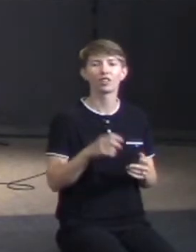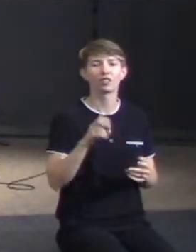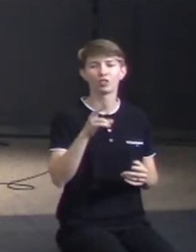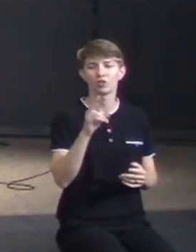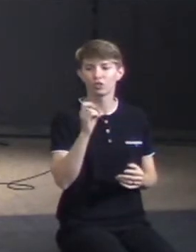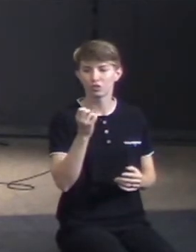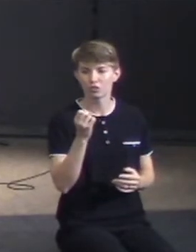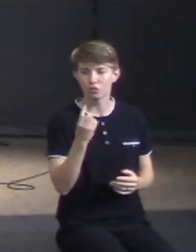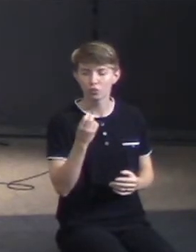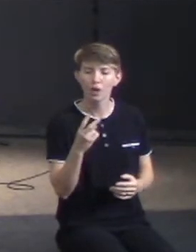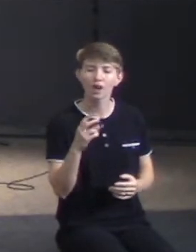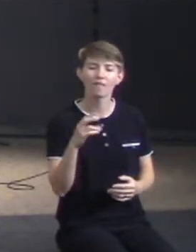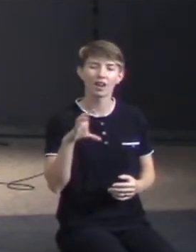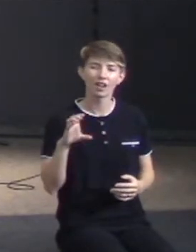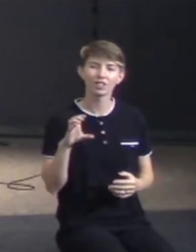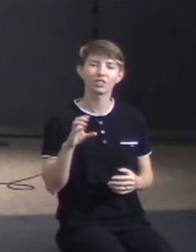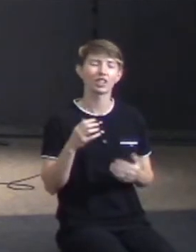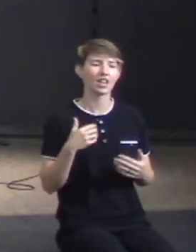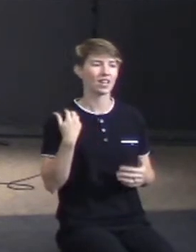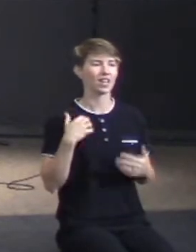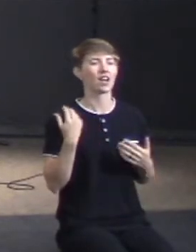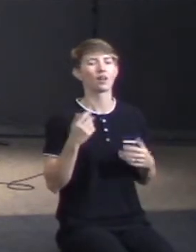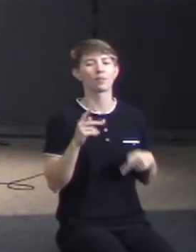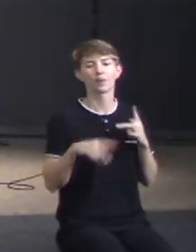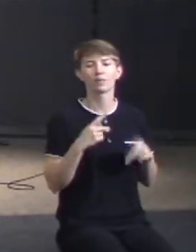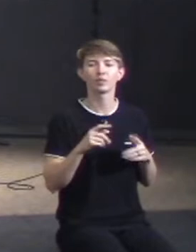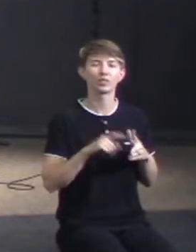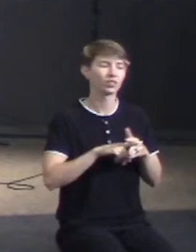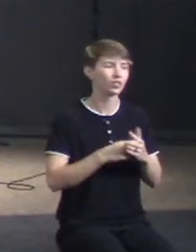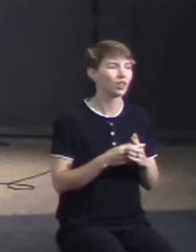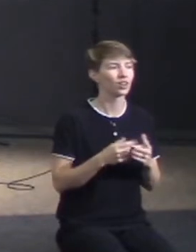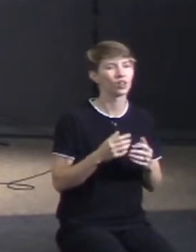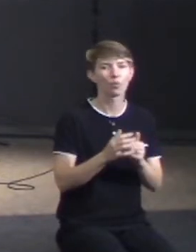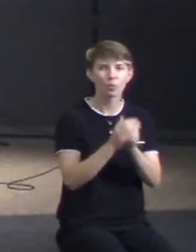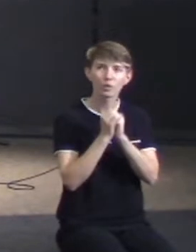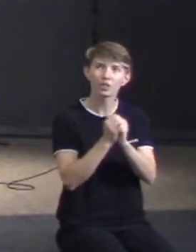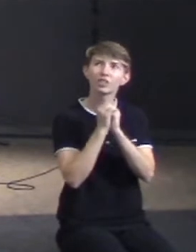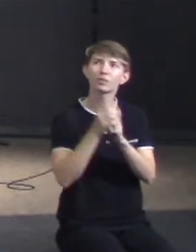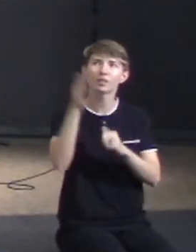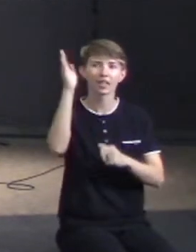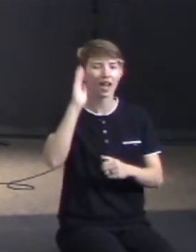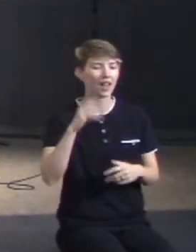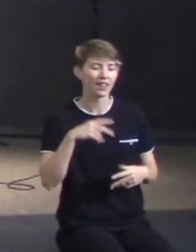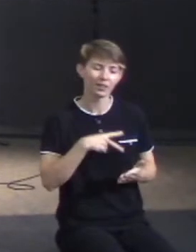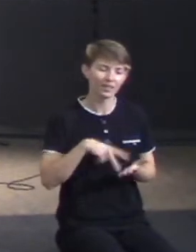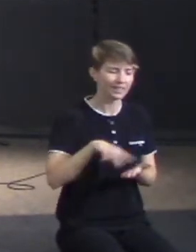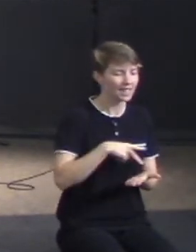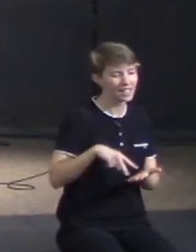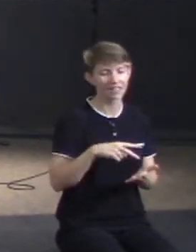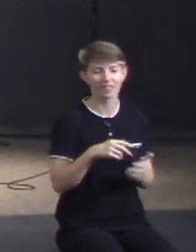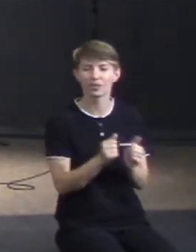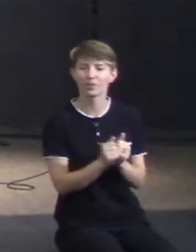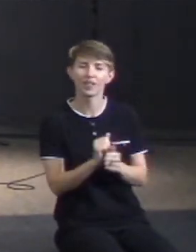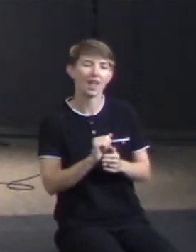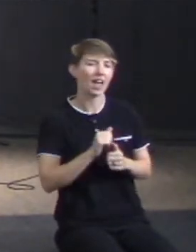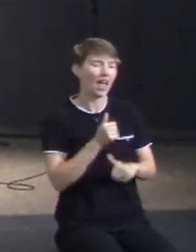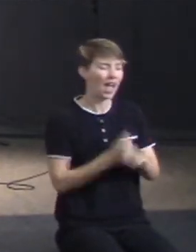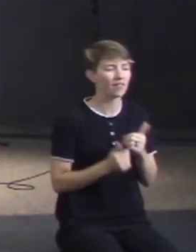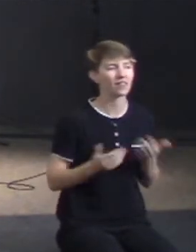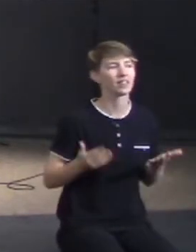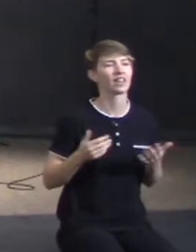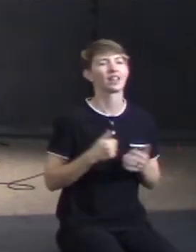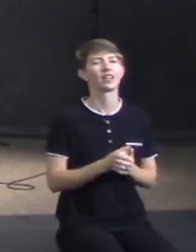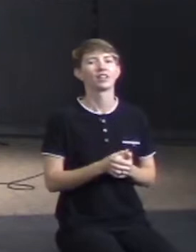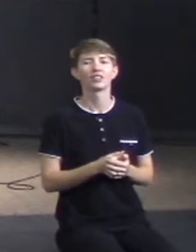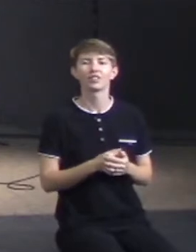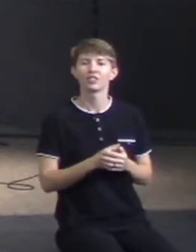people started worshiping God. They were dancing with all of their might. They were just going for it. And,